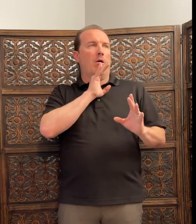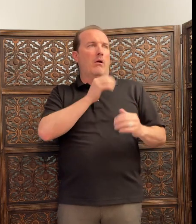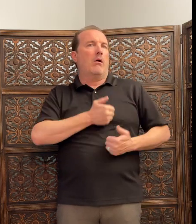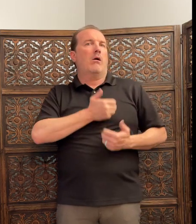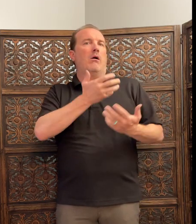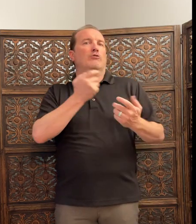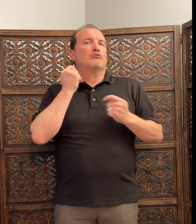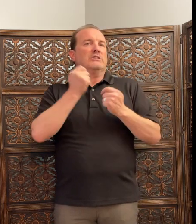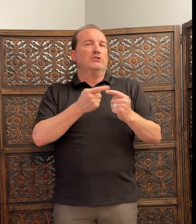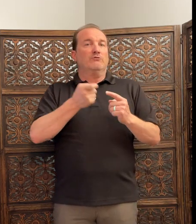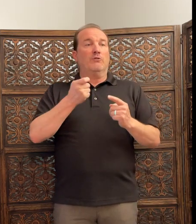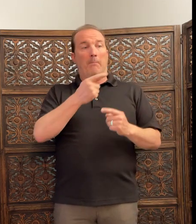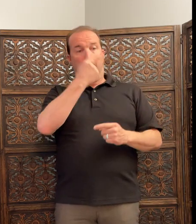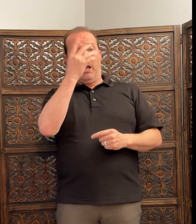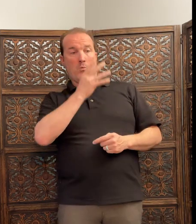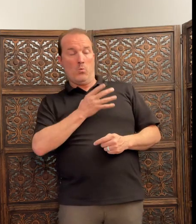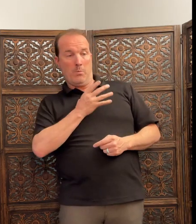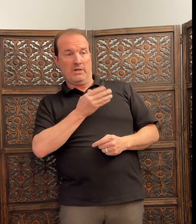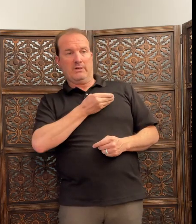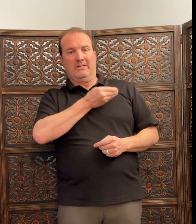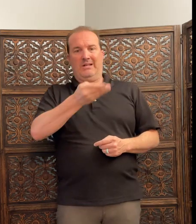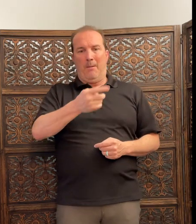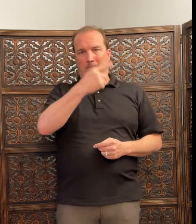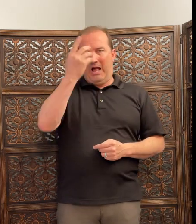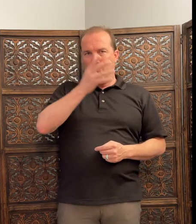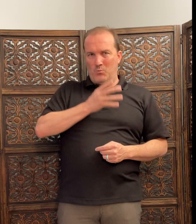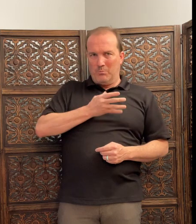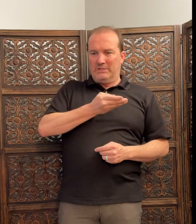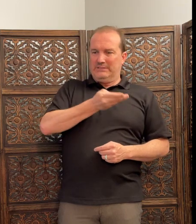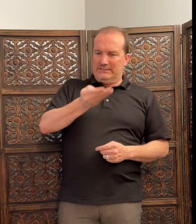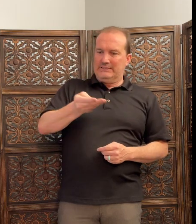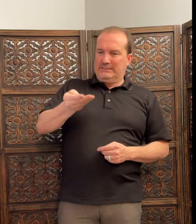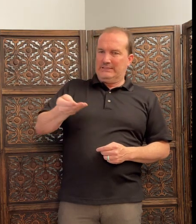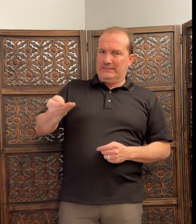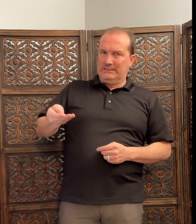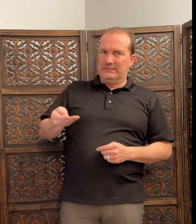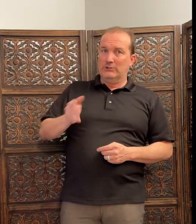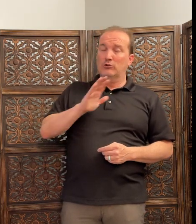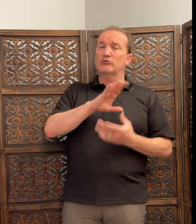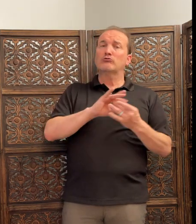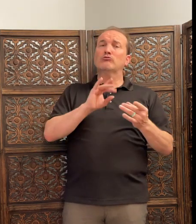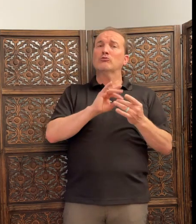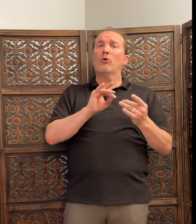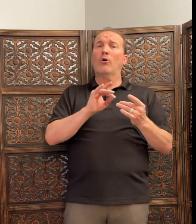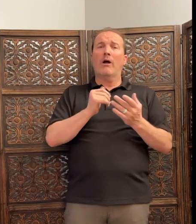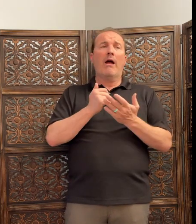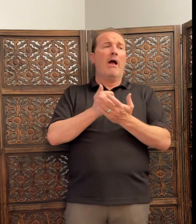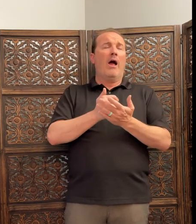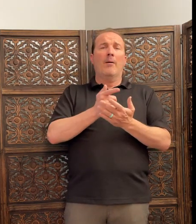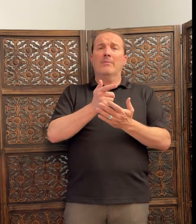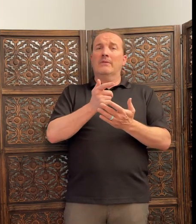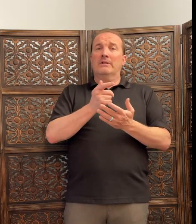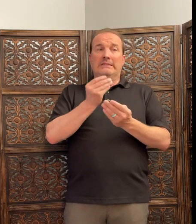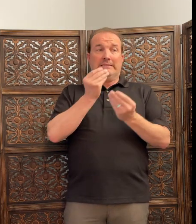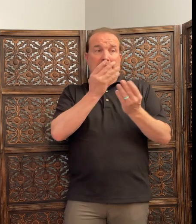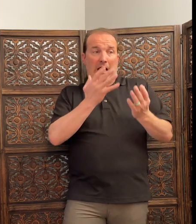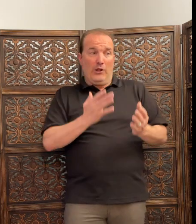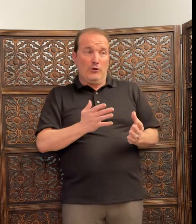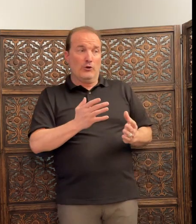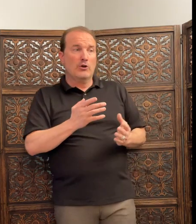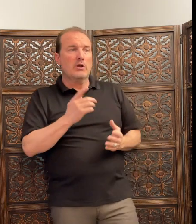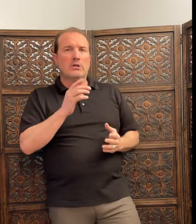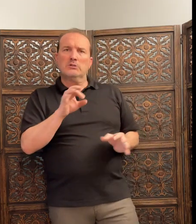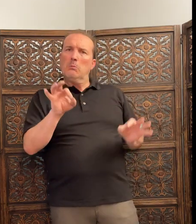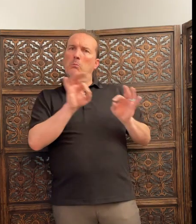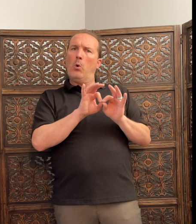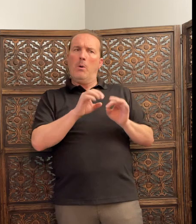oral tradition from one Black woman to the next. Janie's story helps shape the teller and the told in ways that communicate